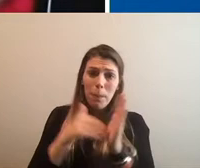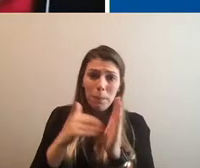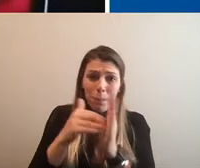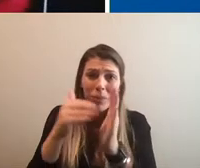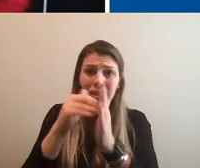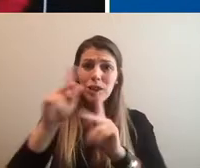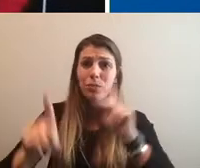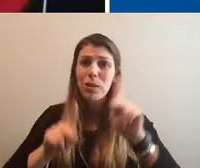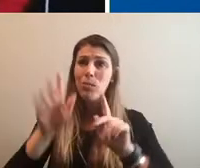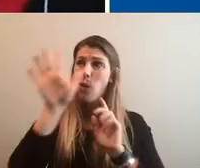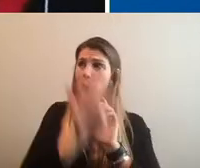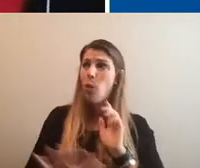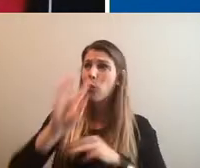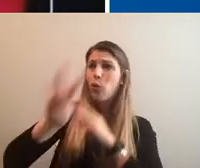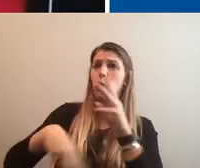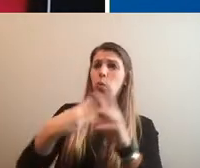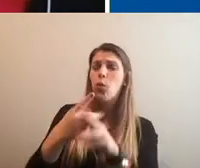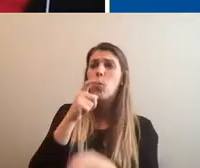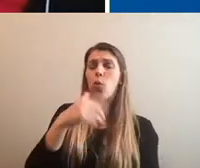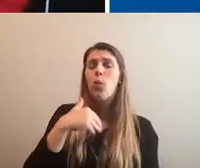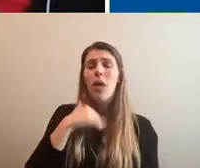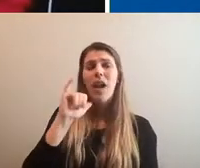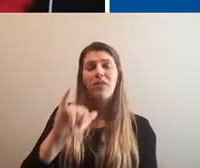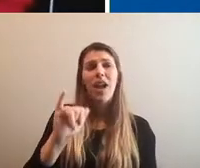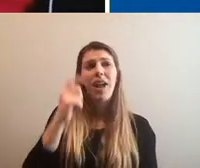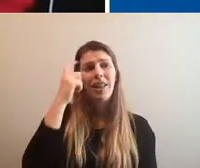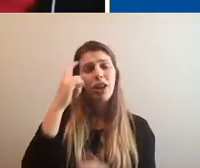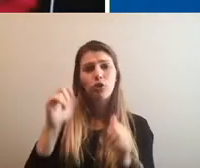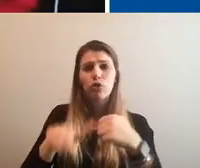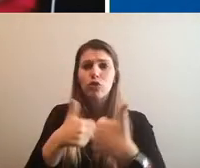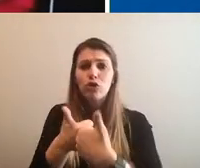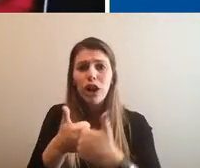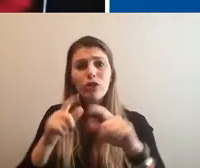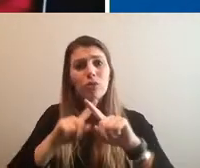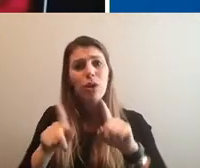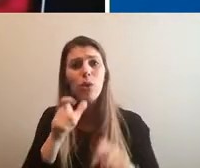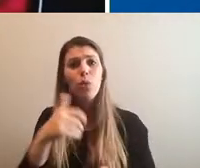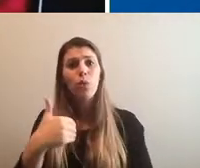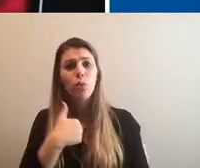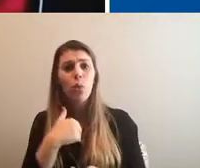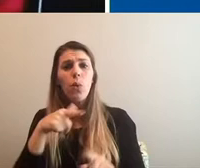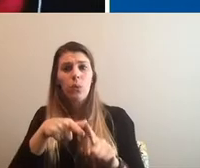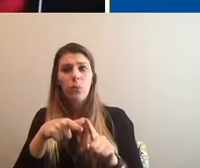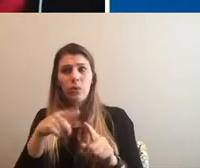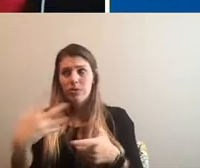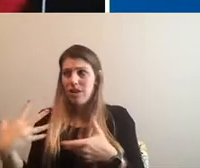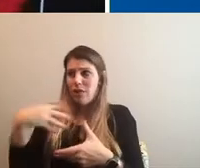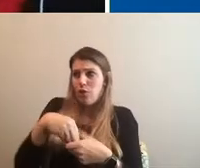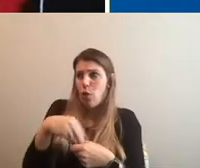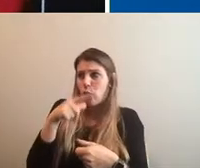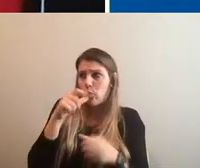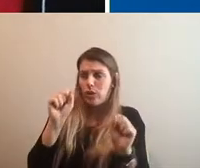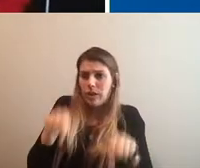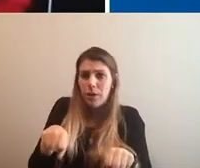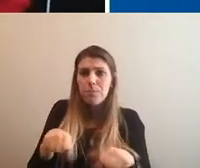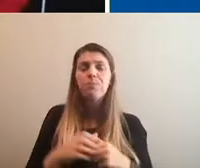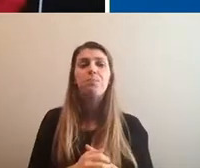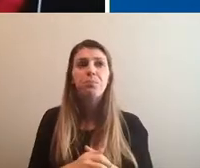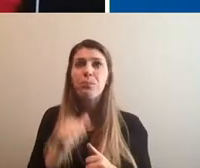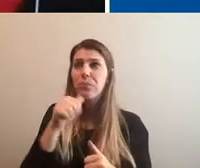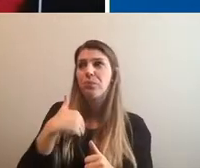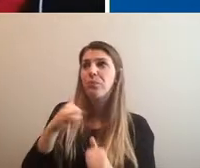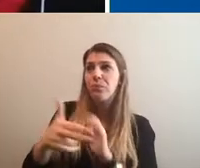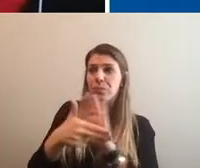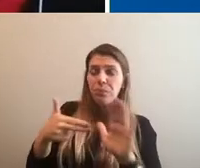in the world with an intellectual challenge, but all the rest of us are also in play. Our folks, brothers